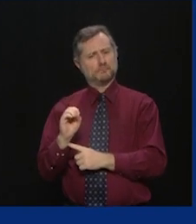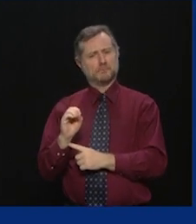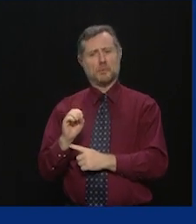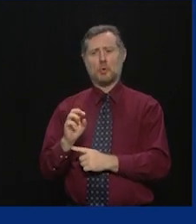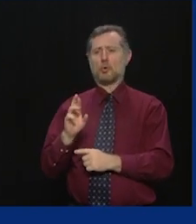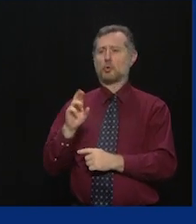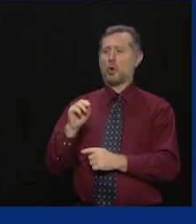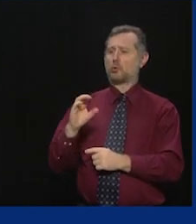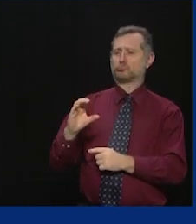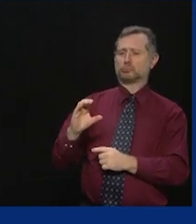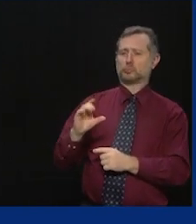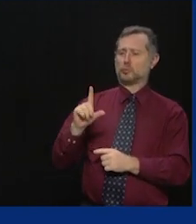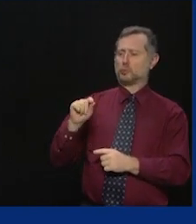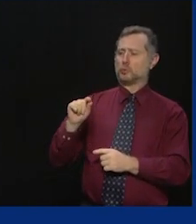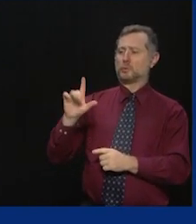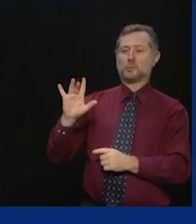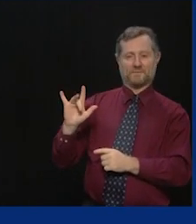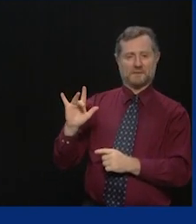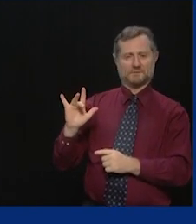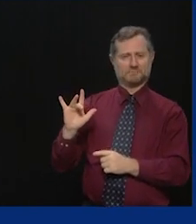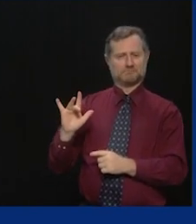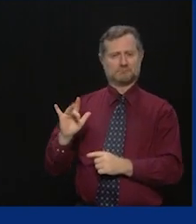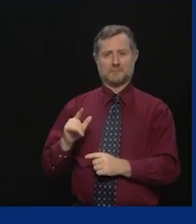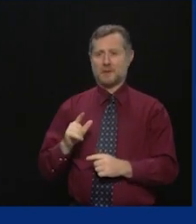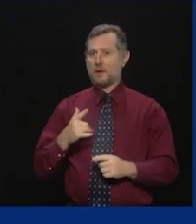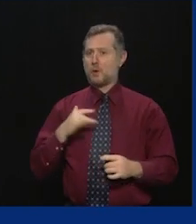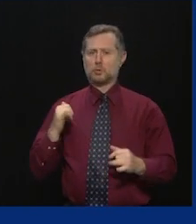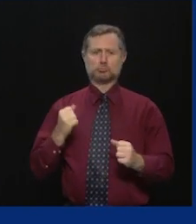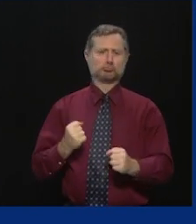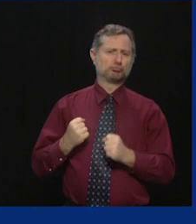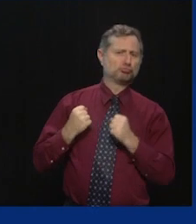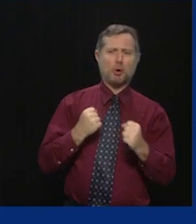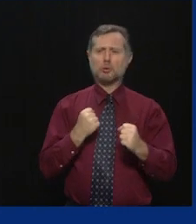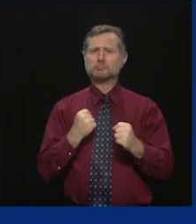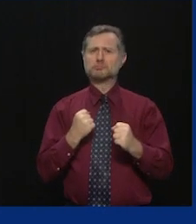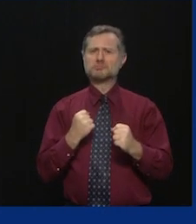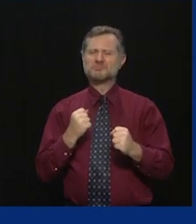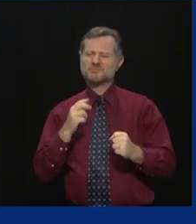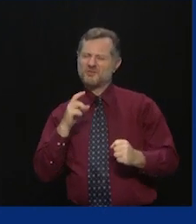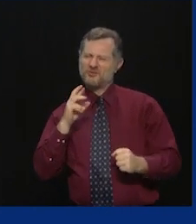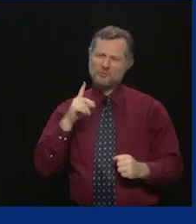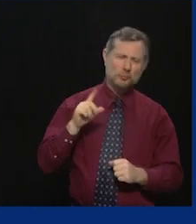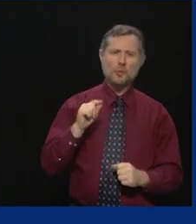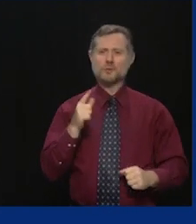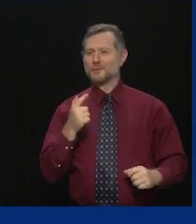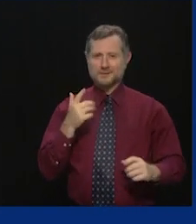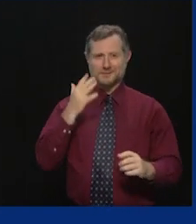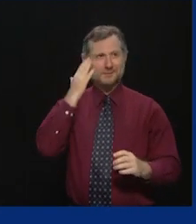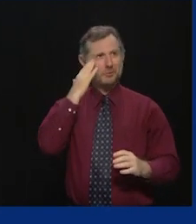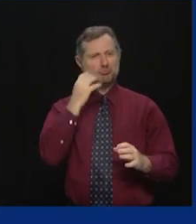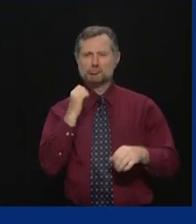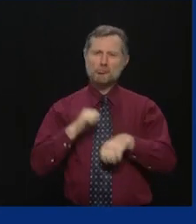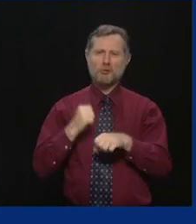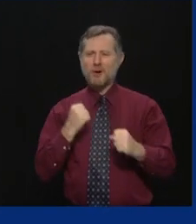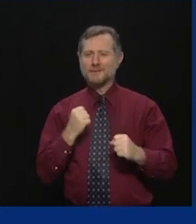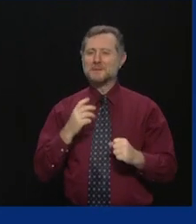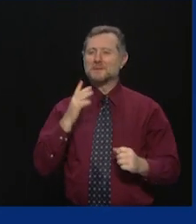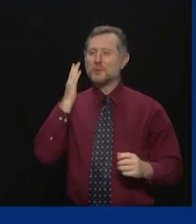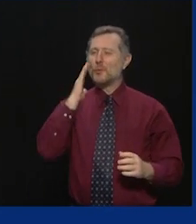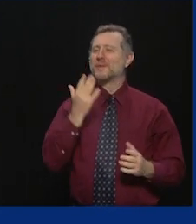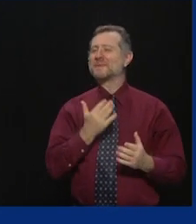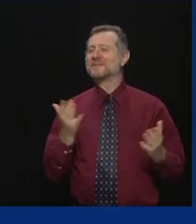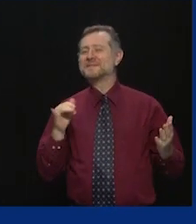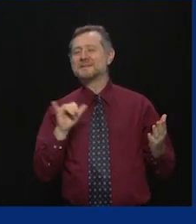Rock 2021. It's like we're really already rocking it today, but I know we have more great things to come, so thank you for everything you've done. And